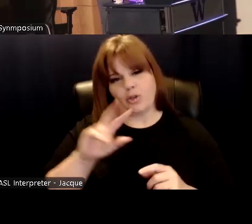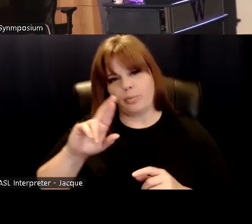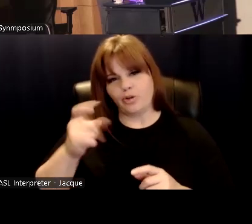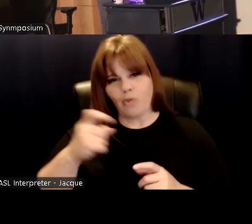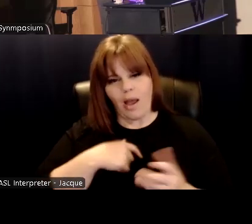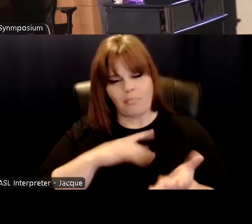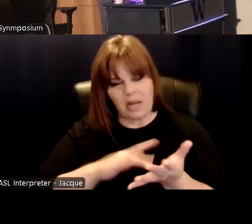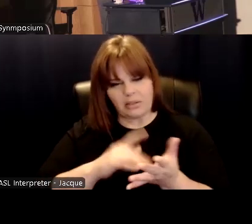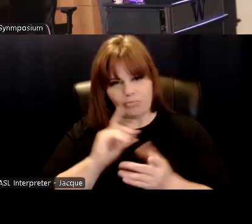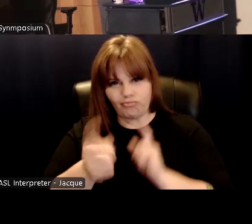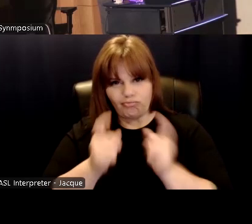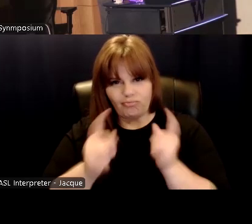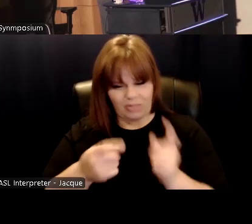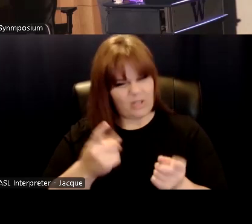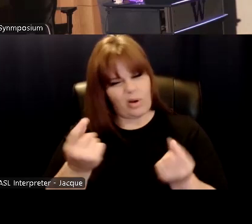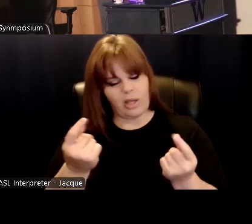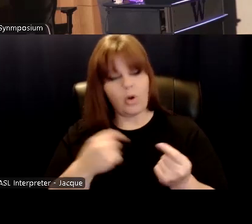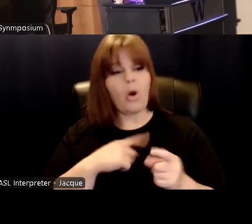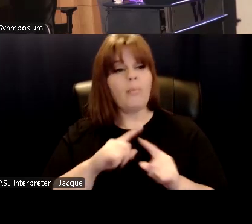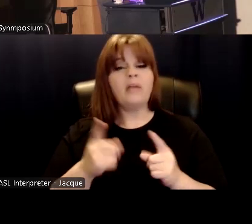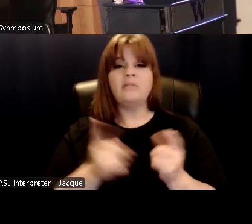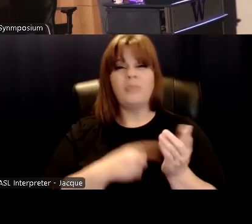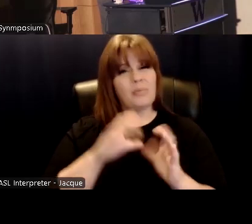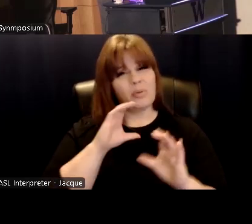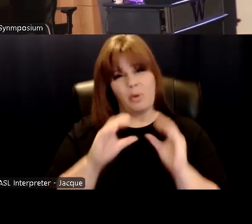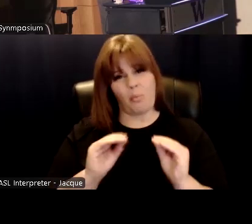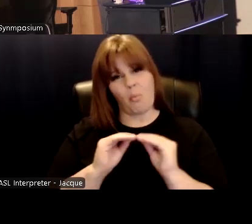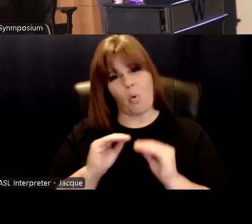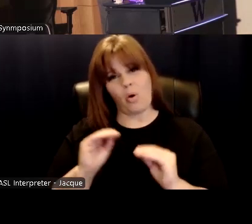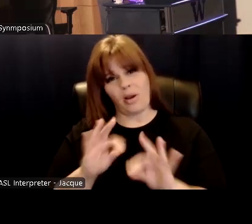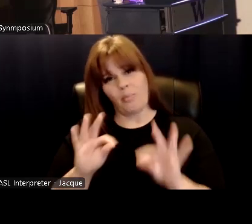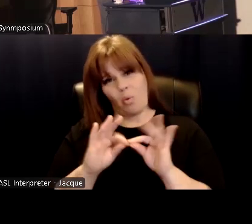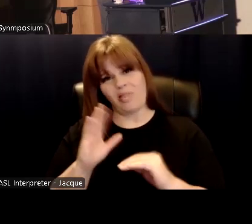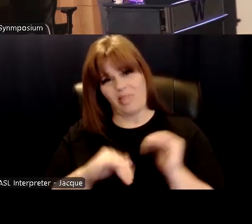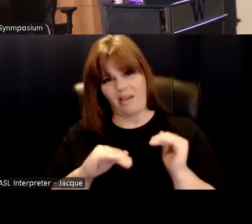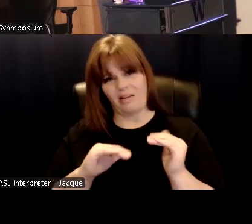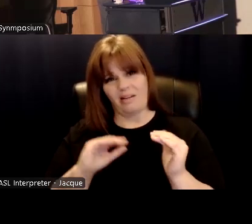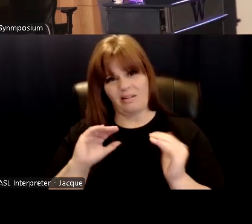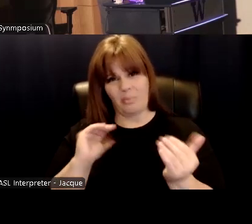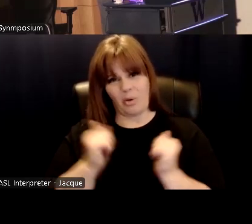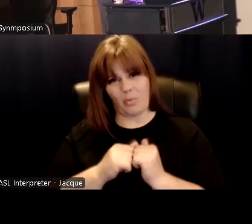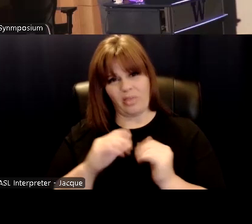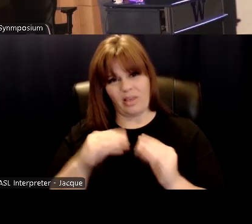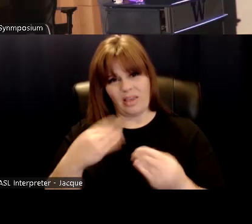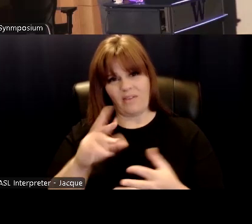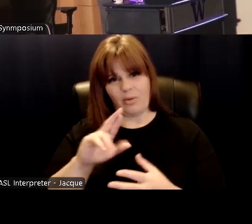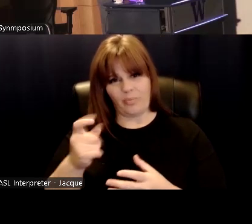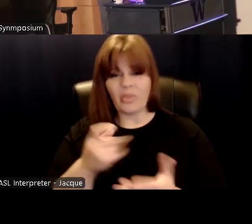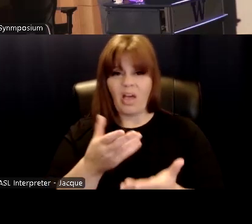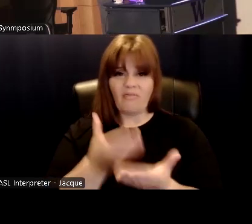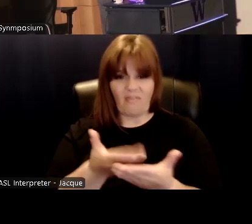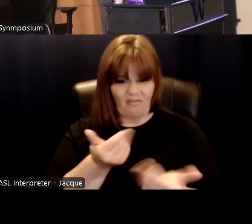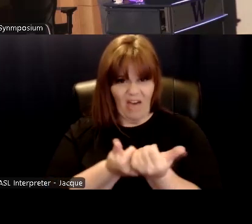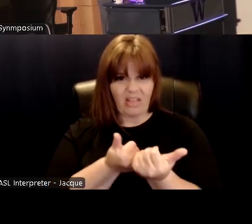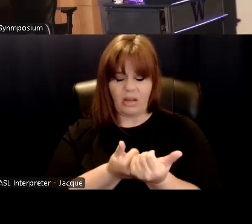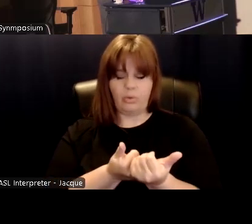sometimes communication is actually as important or more important than prescriptions, right? And validation is enormous for a